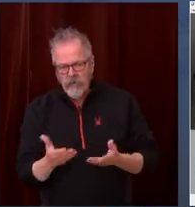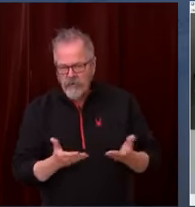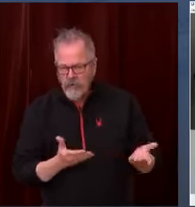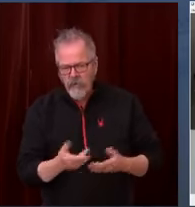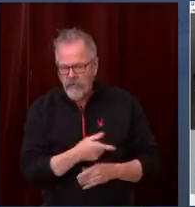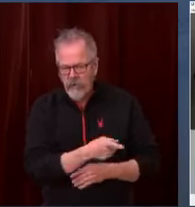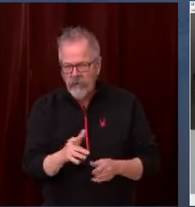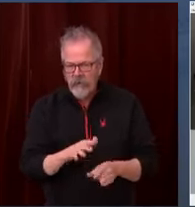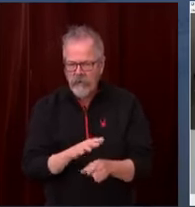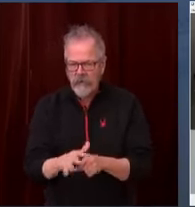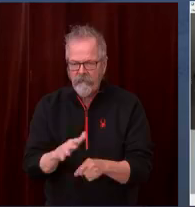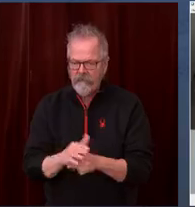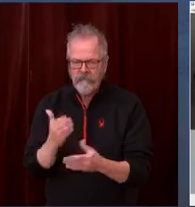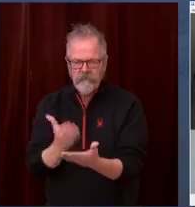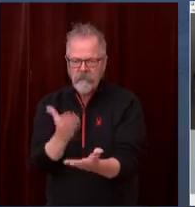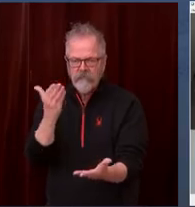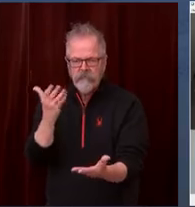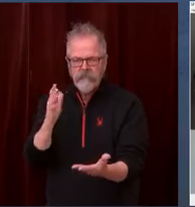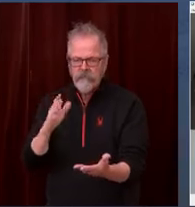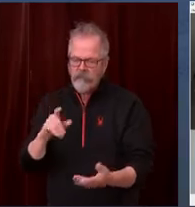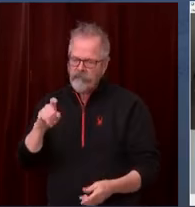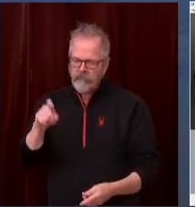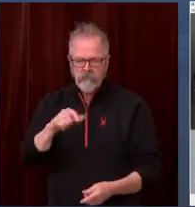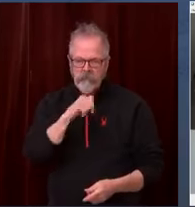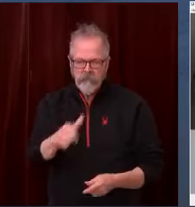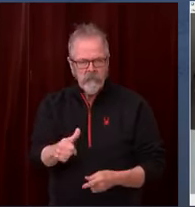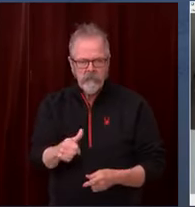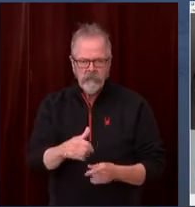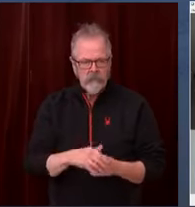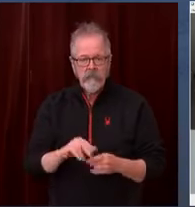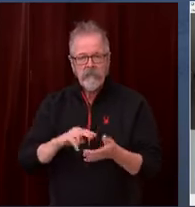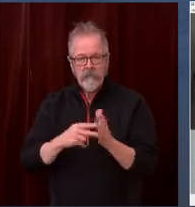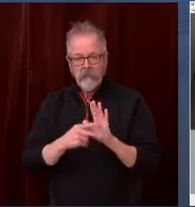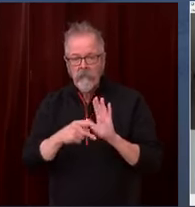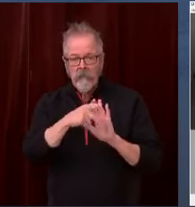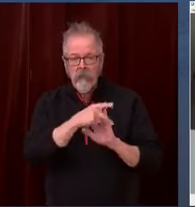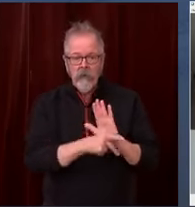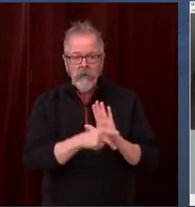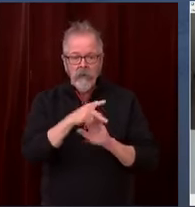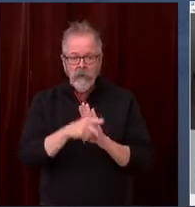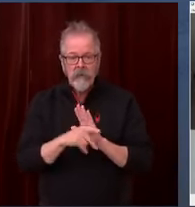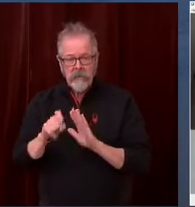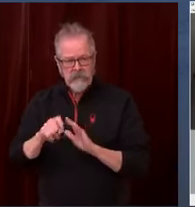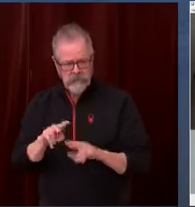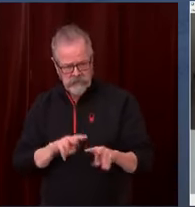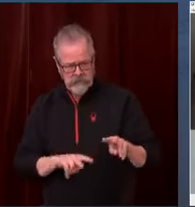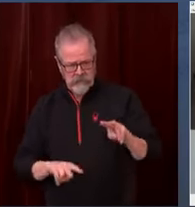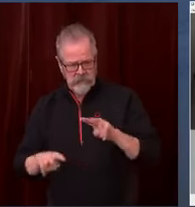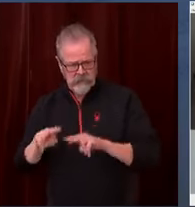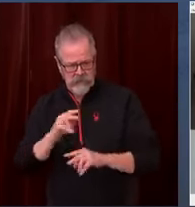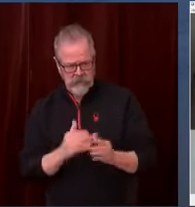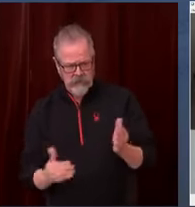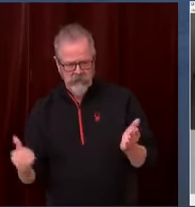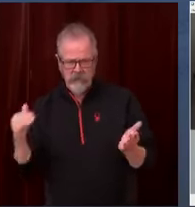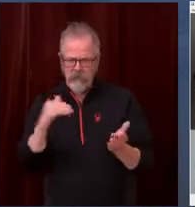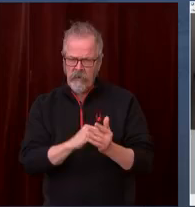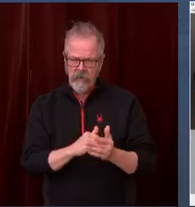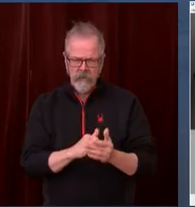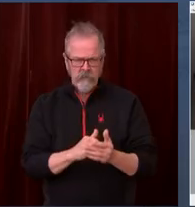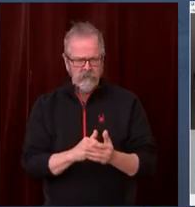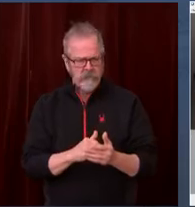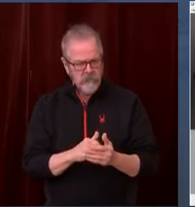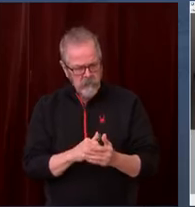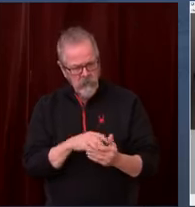policies, but it's about looking at all of them to identify and implement effective, well thought out approaches. This office